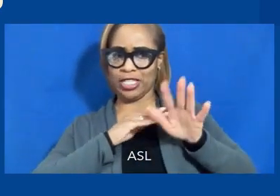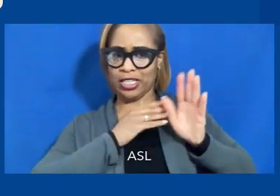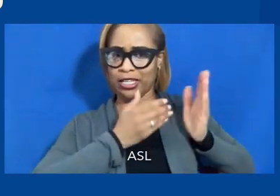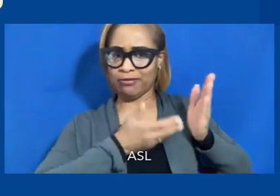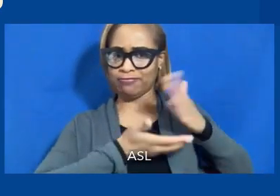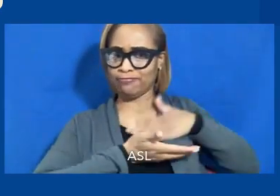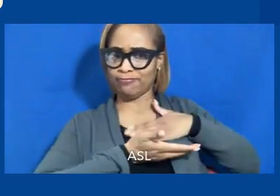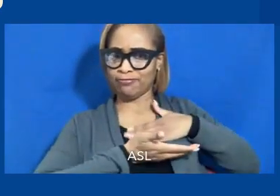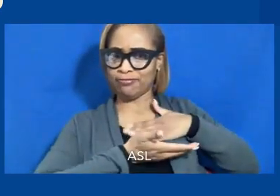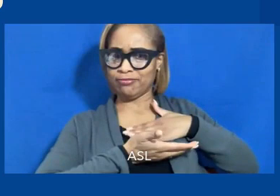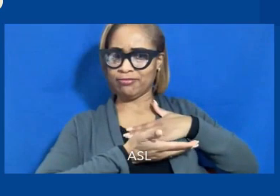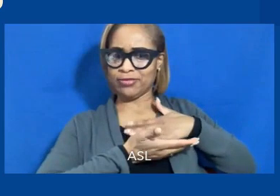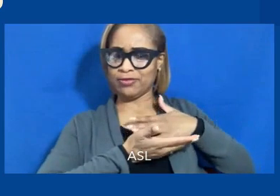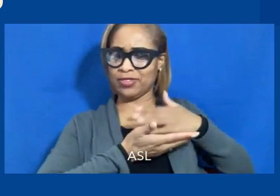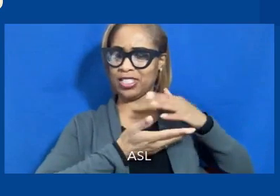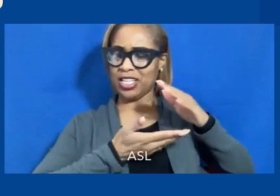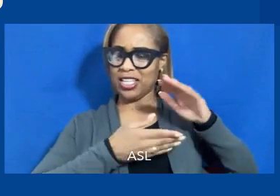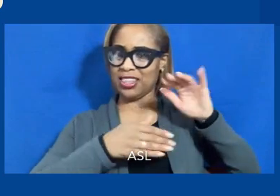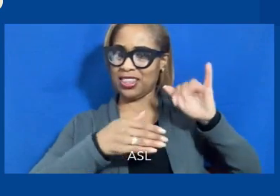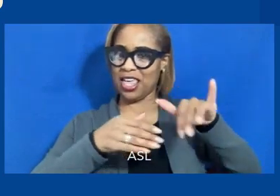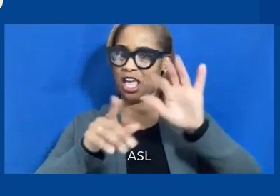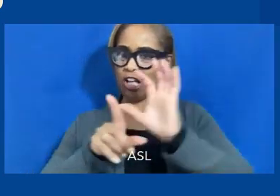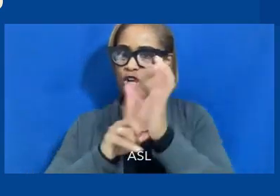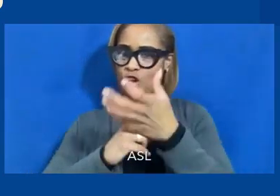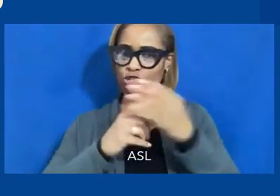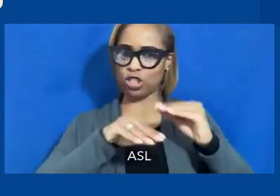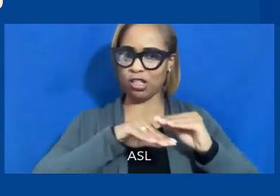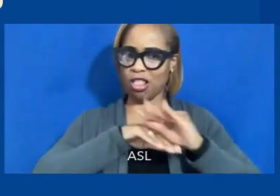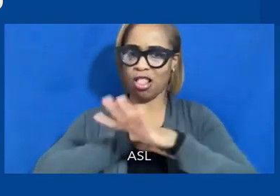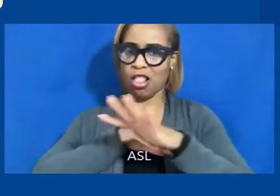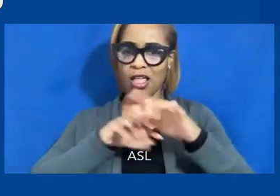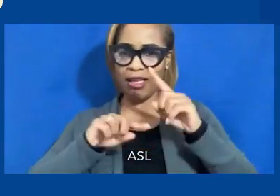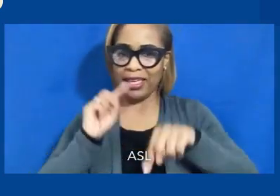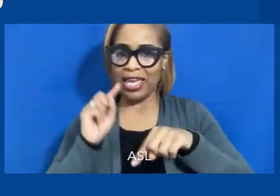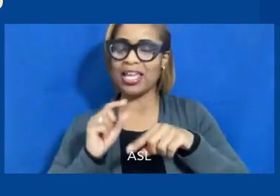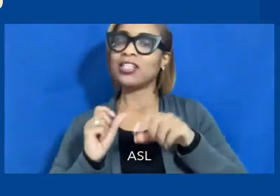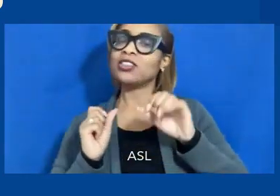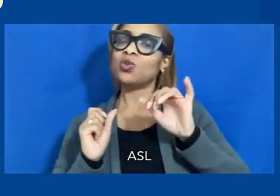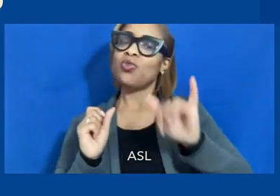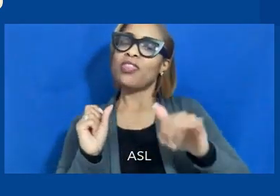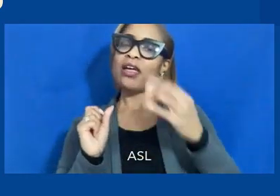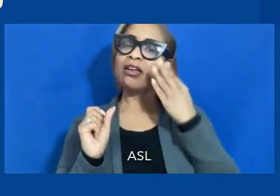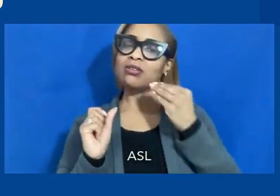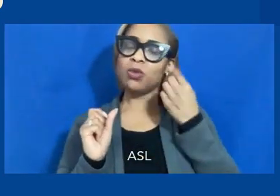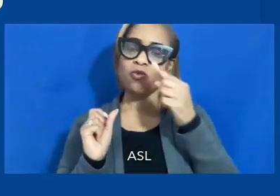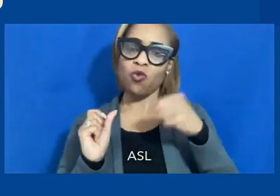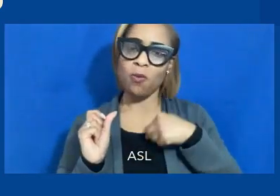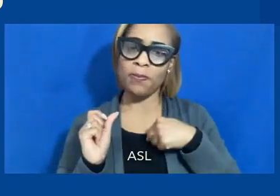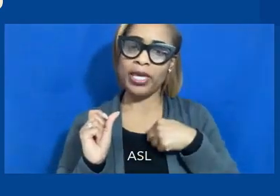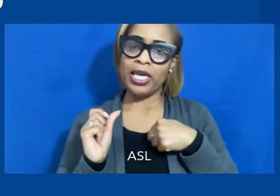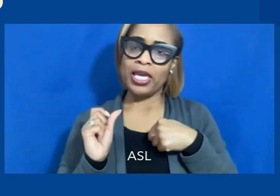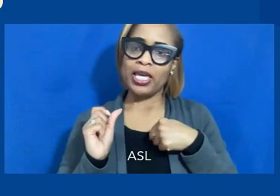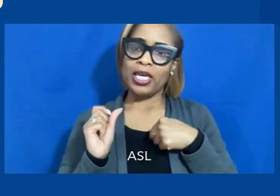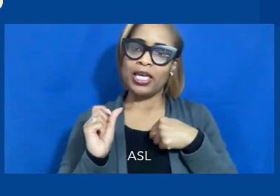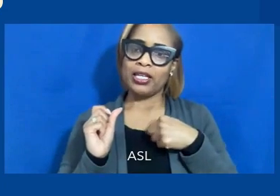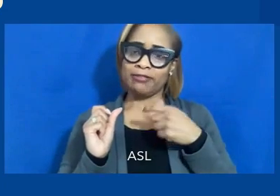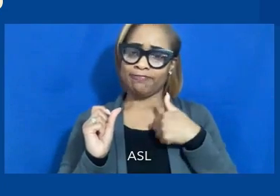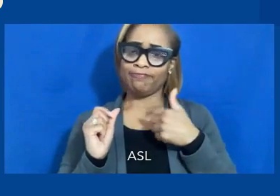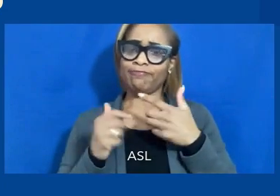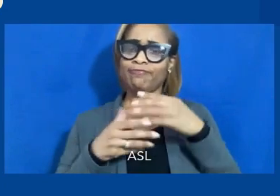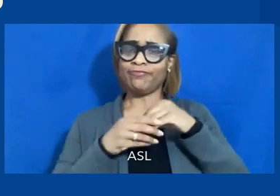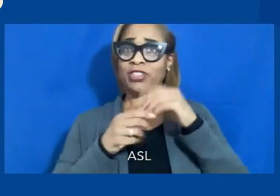have an effect on the culture of the filmmaking. And that was an experience where I was part of a much